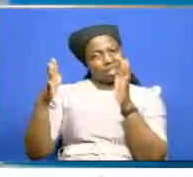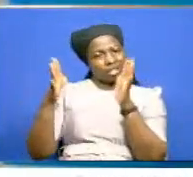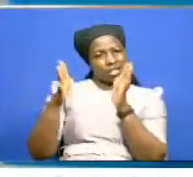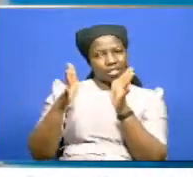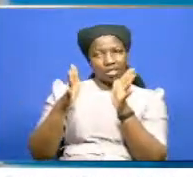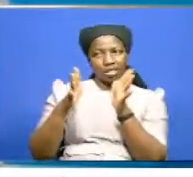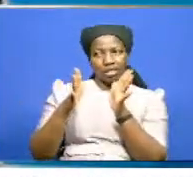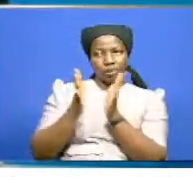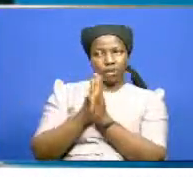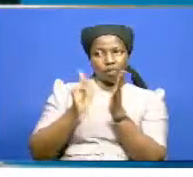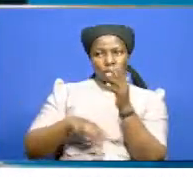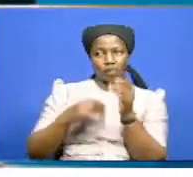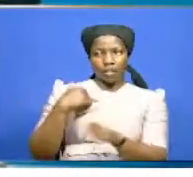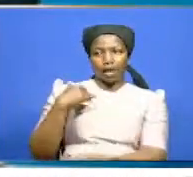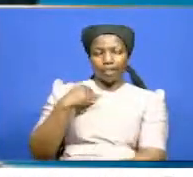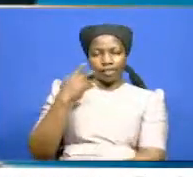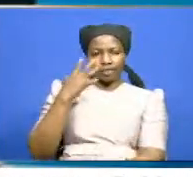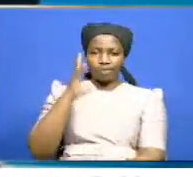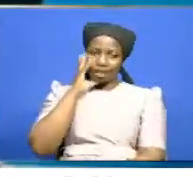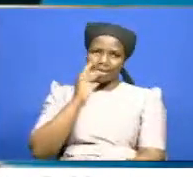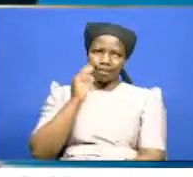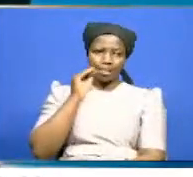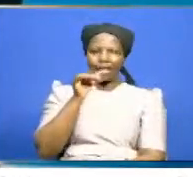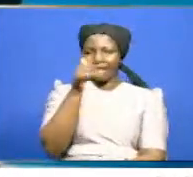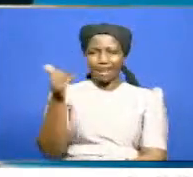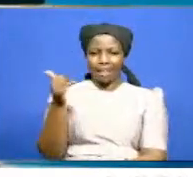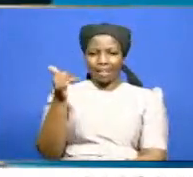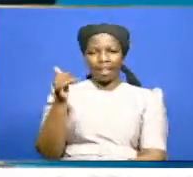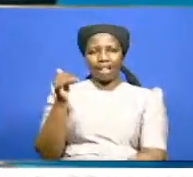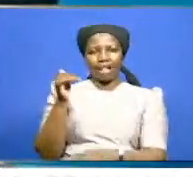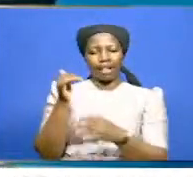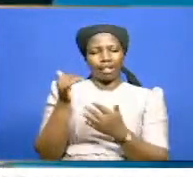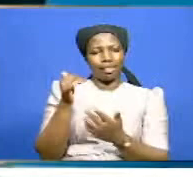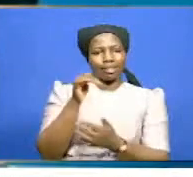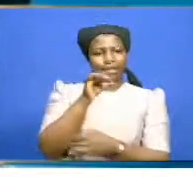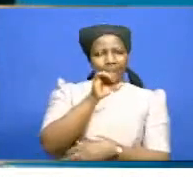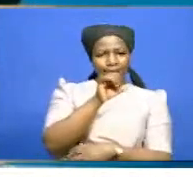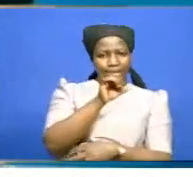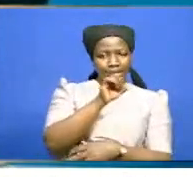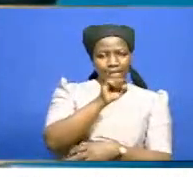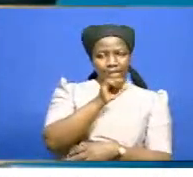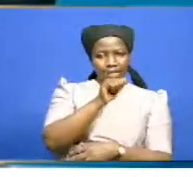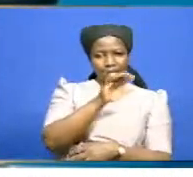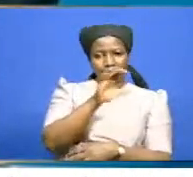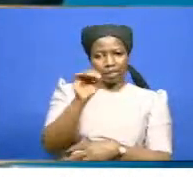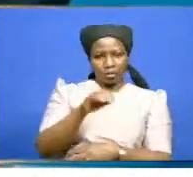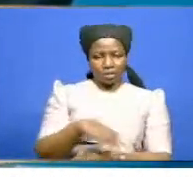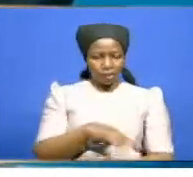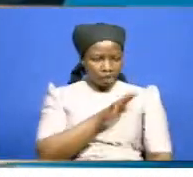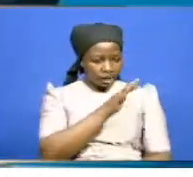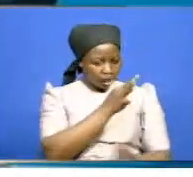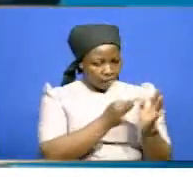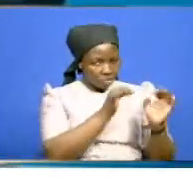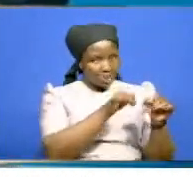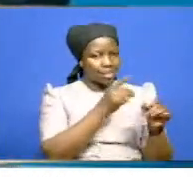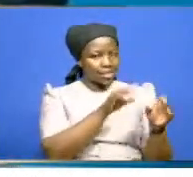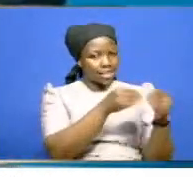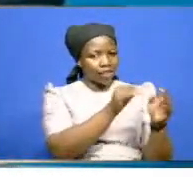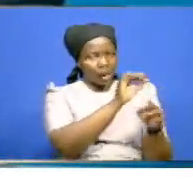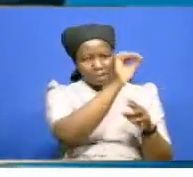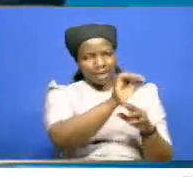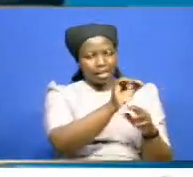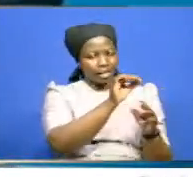we've been experiencing within our peers and if you were to assign a percentage, industry. That would be what? We can give it